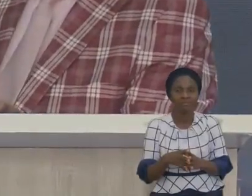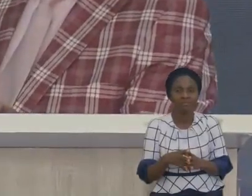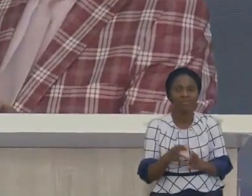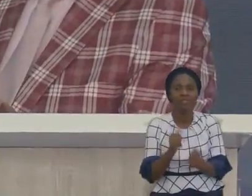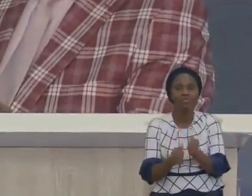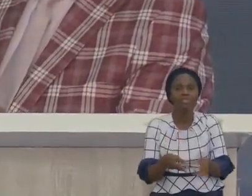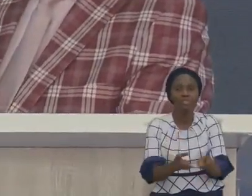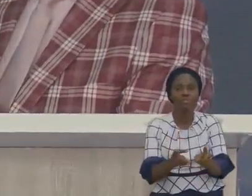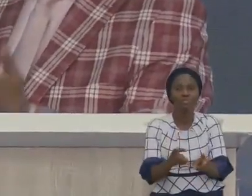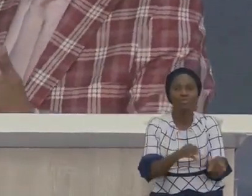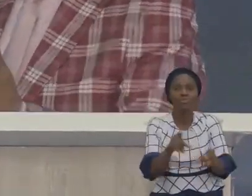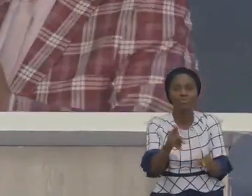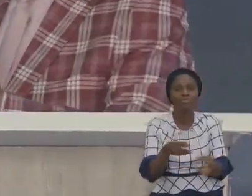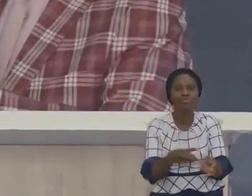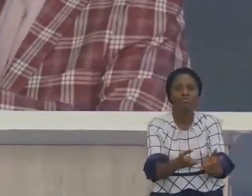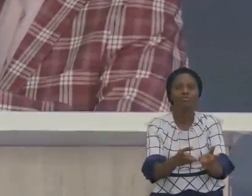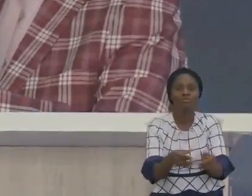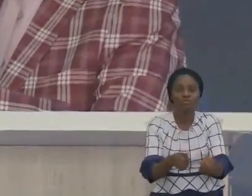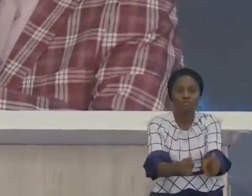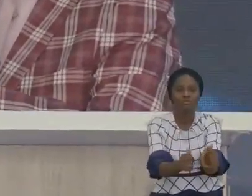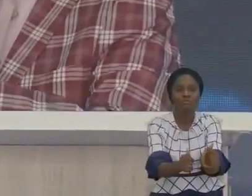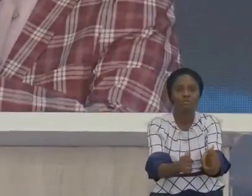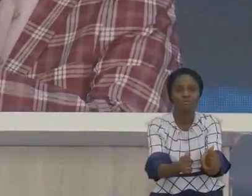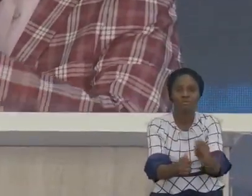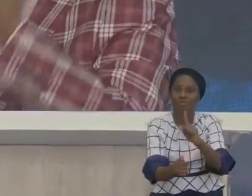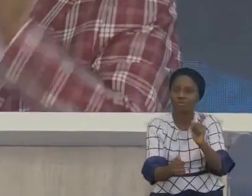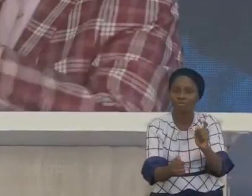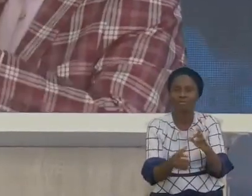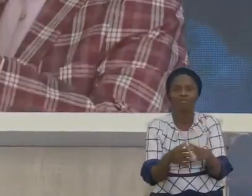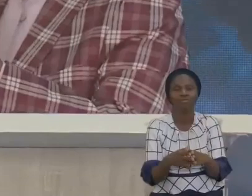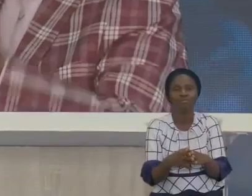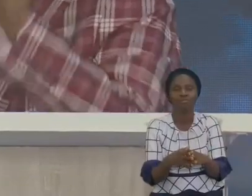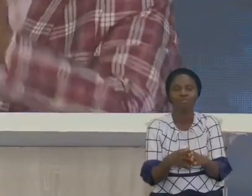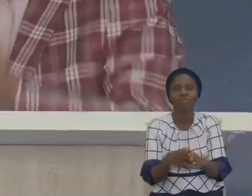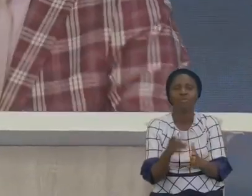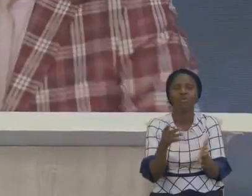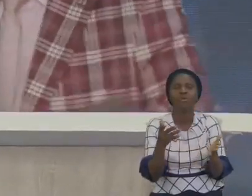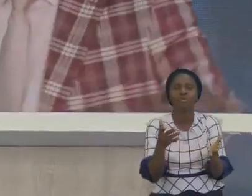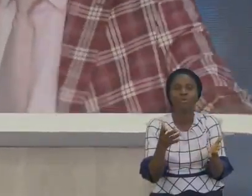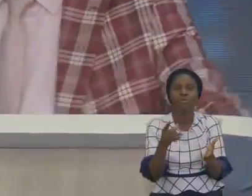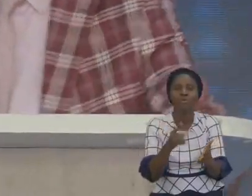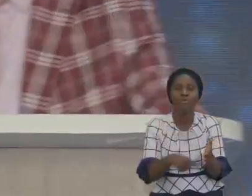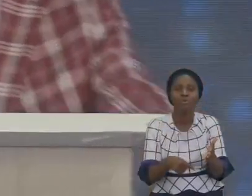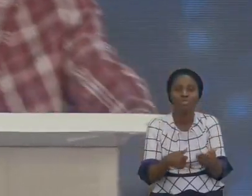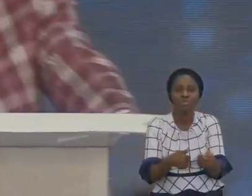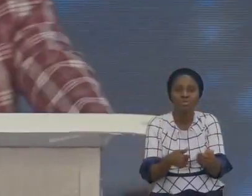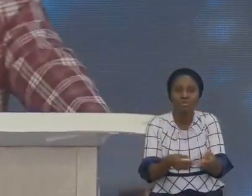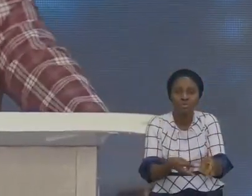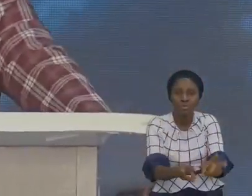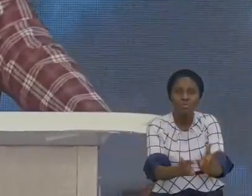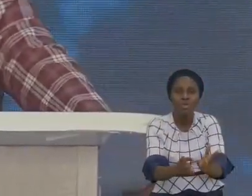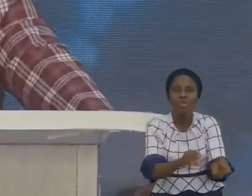What way do you follow with all your heart, all your soul, and all your mind?